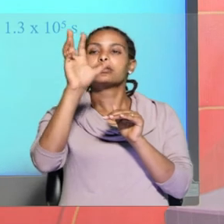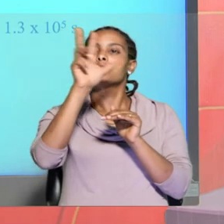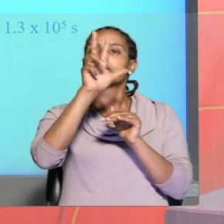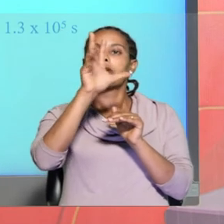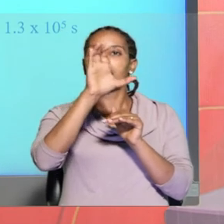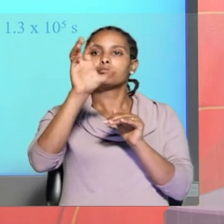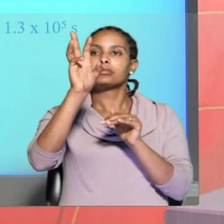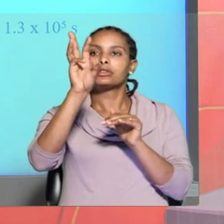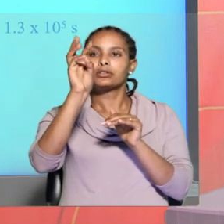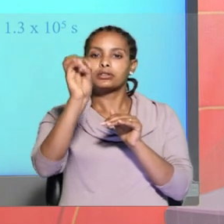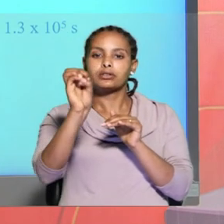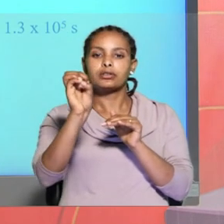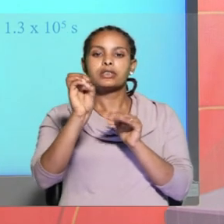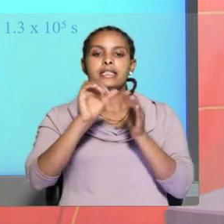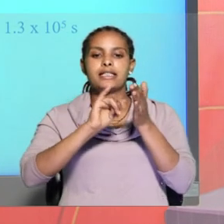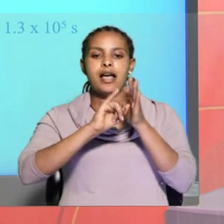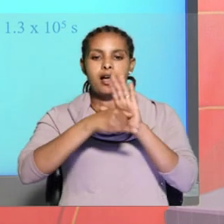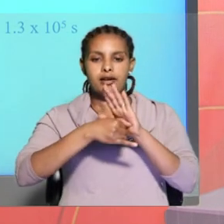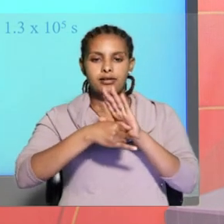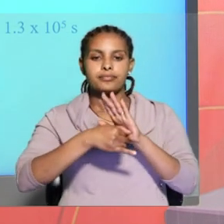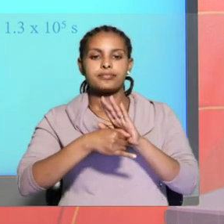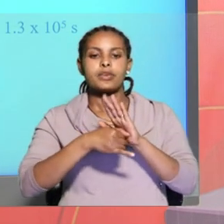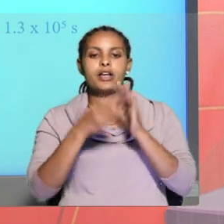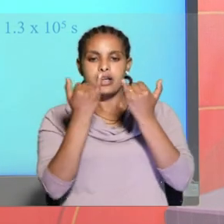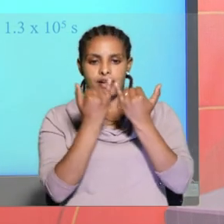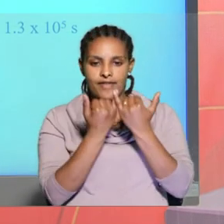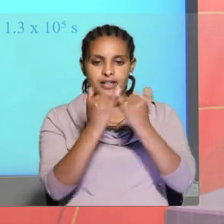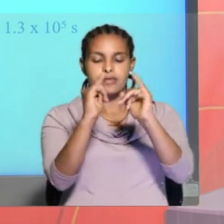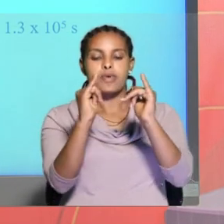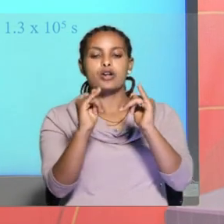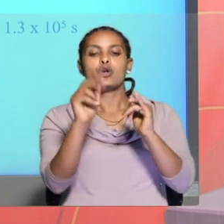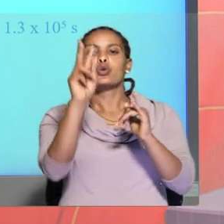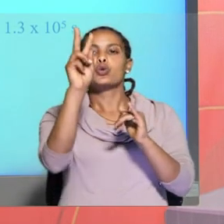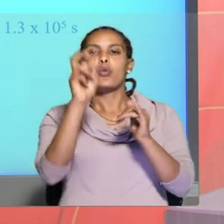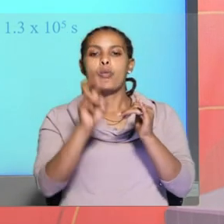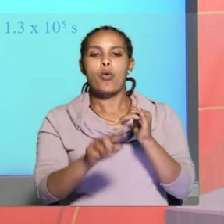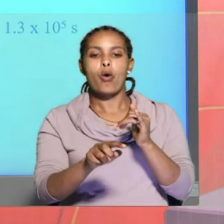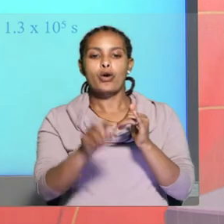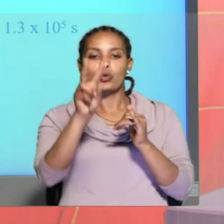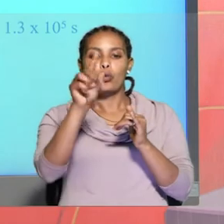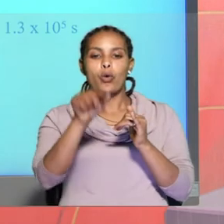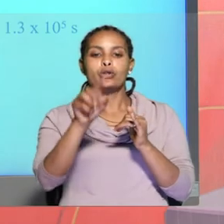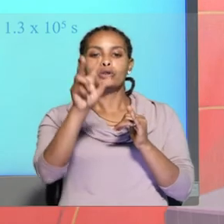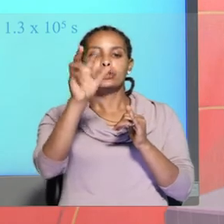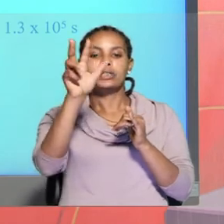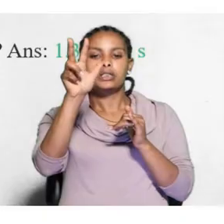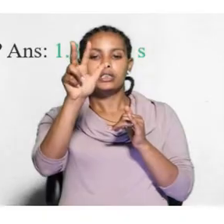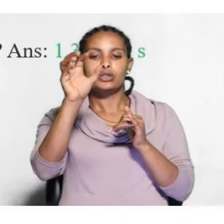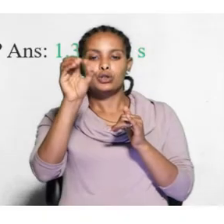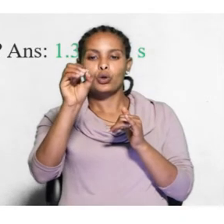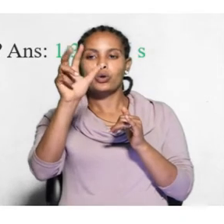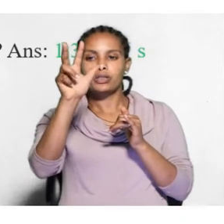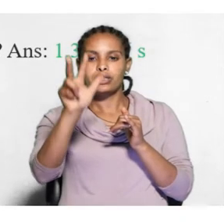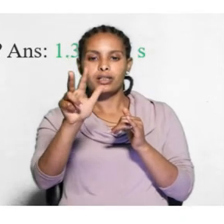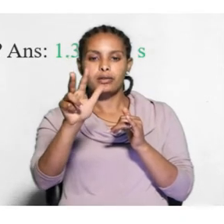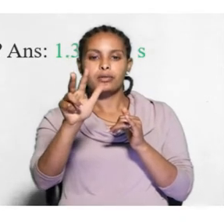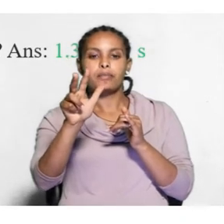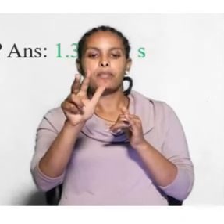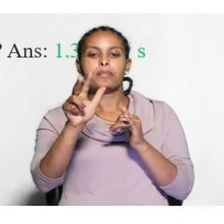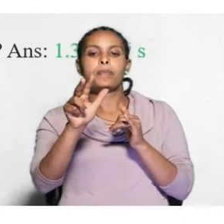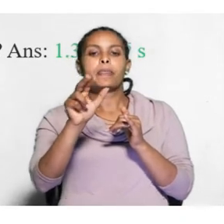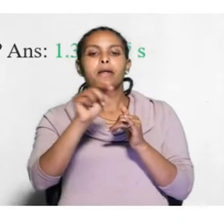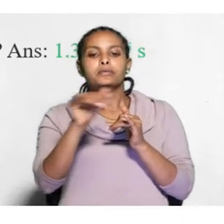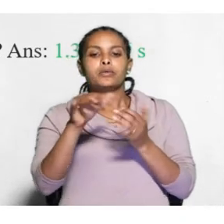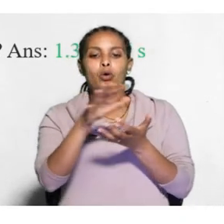times three thousand six hundred second divided by two point three zero stream solving for